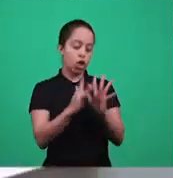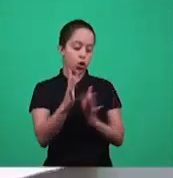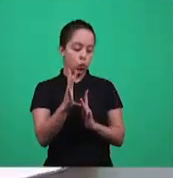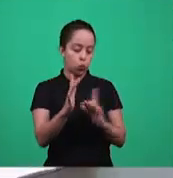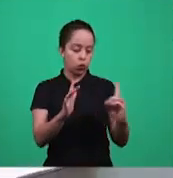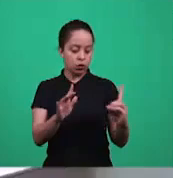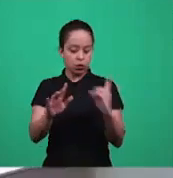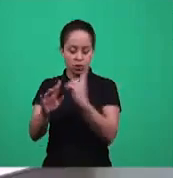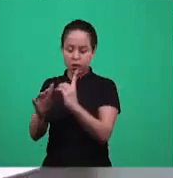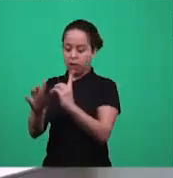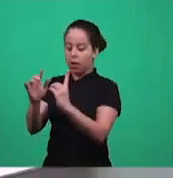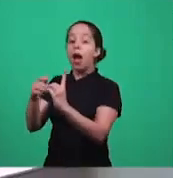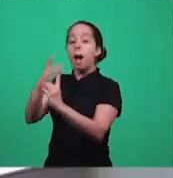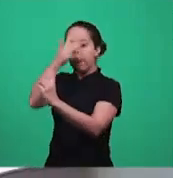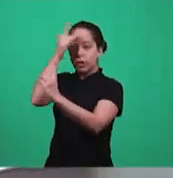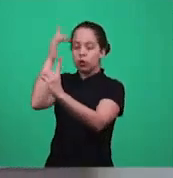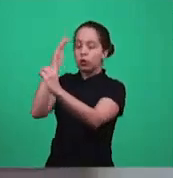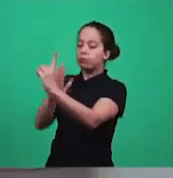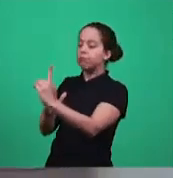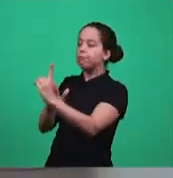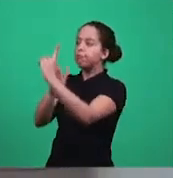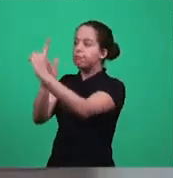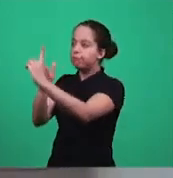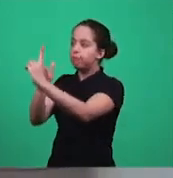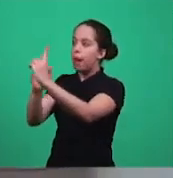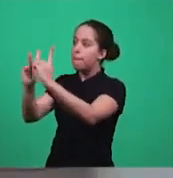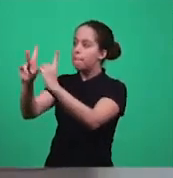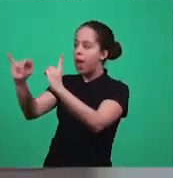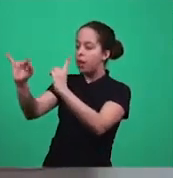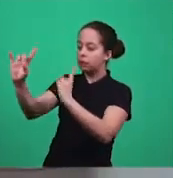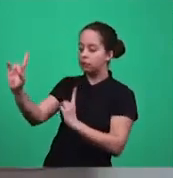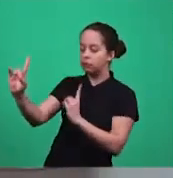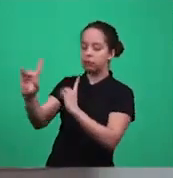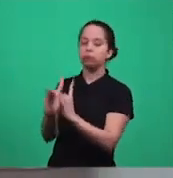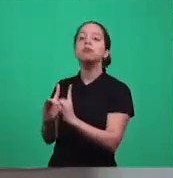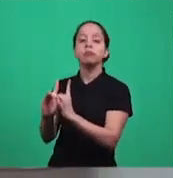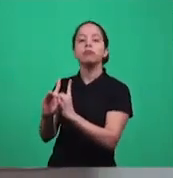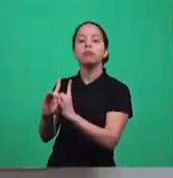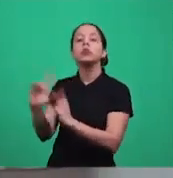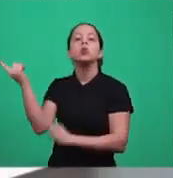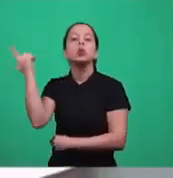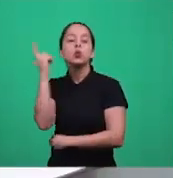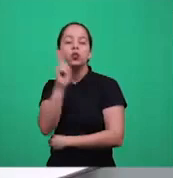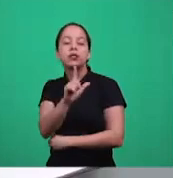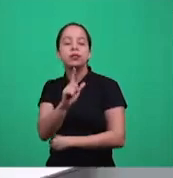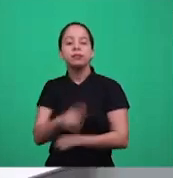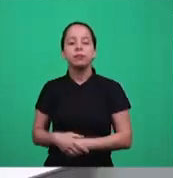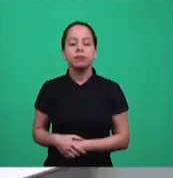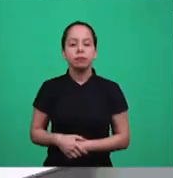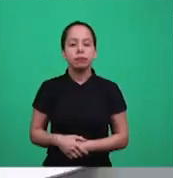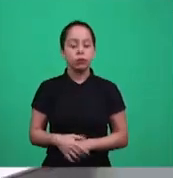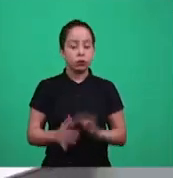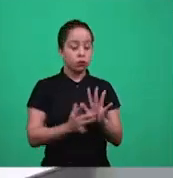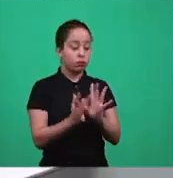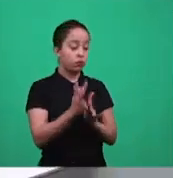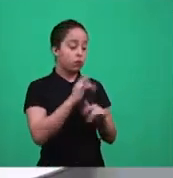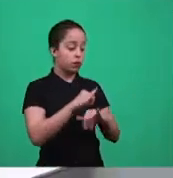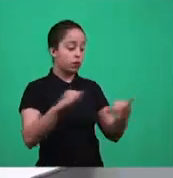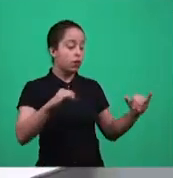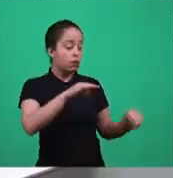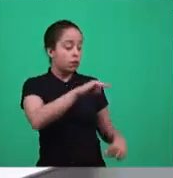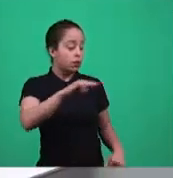Because through Jesus, he gives his Spirit. And his Holy Spirit, Paul says, it is sealed with the